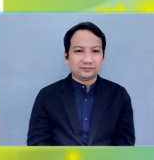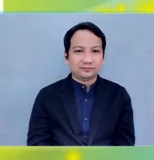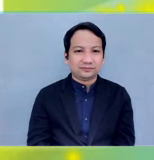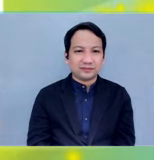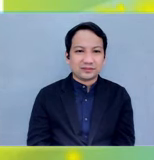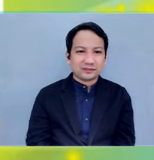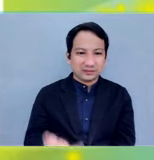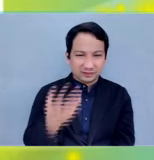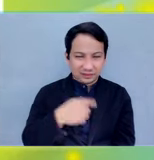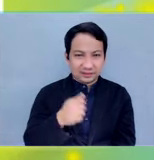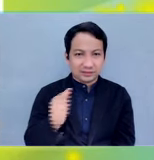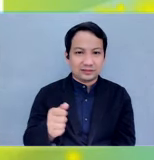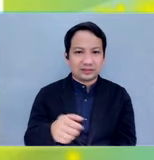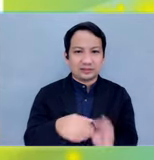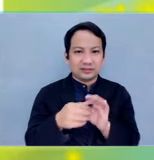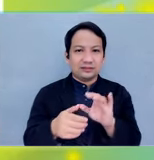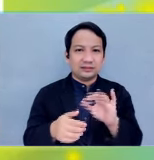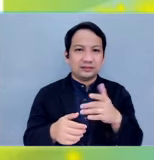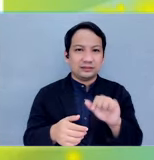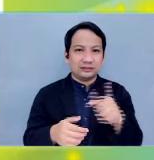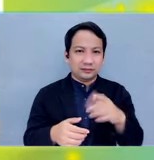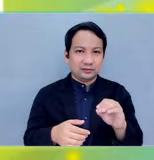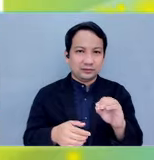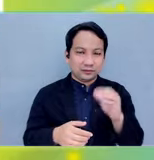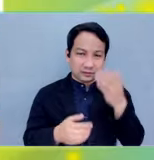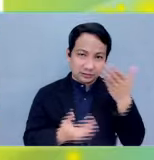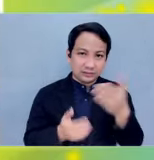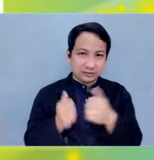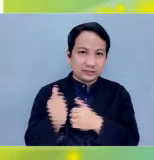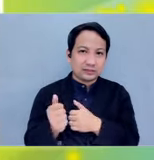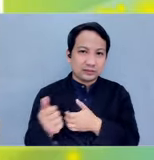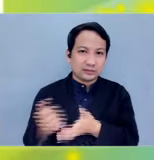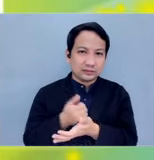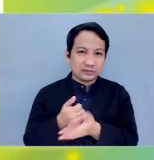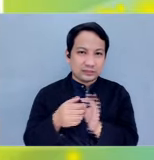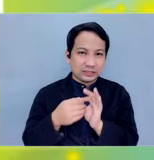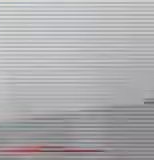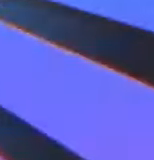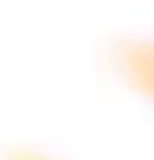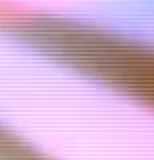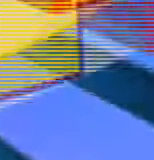Hintayin lamang po ang mensahe ng aming staff para maklaim ang inyong load.